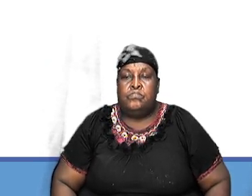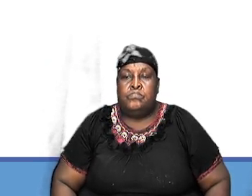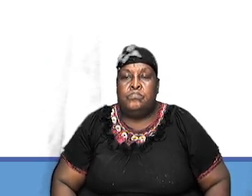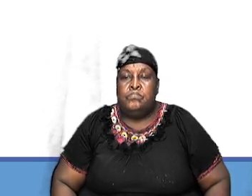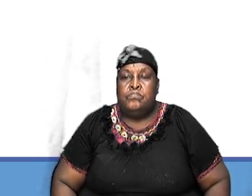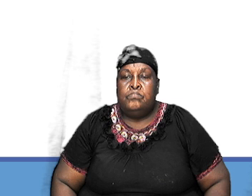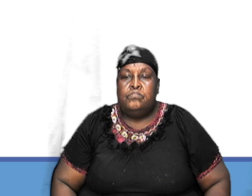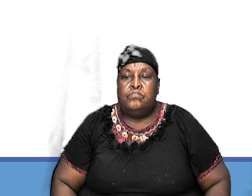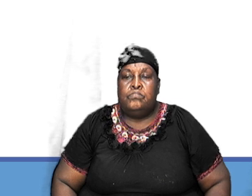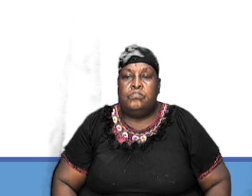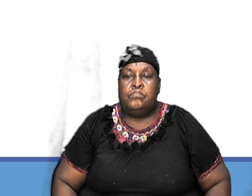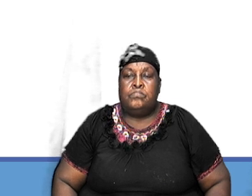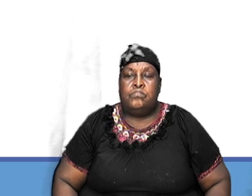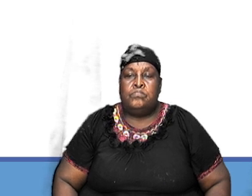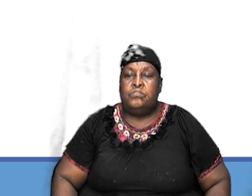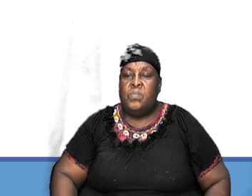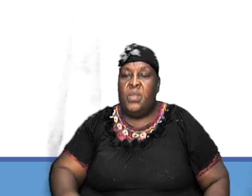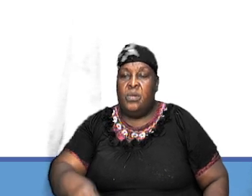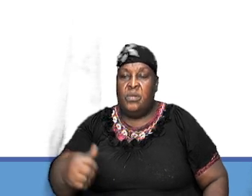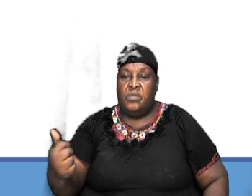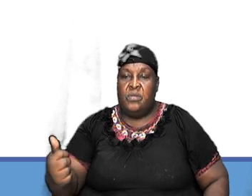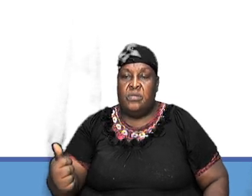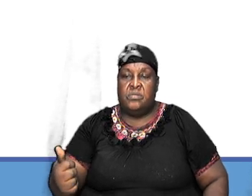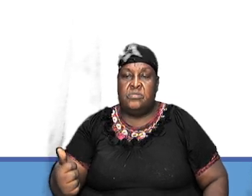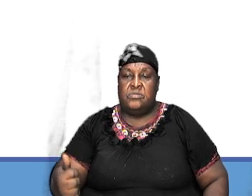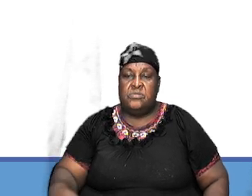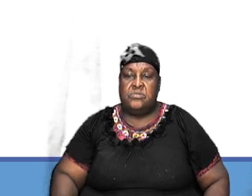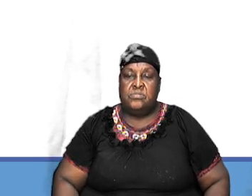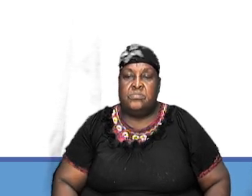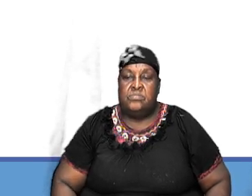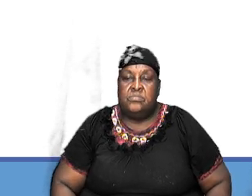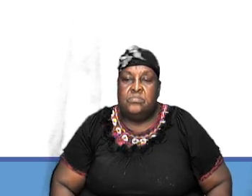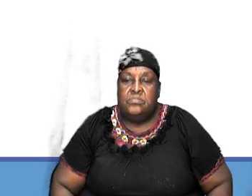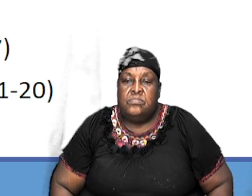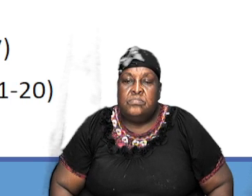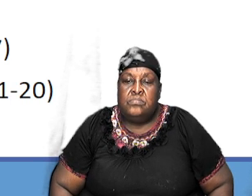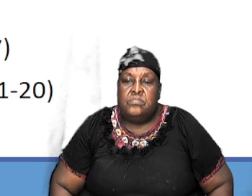Okay. And as I said, there are others, but we won't go through all of them.